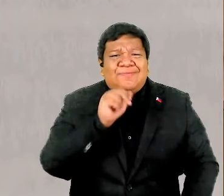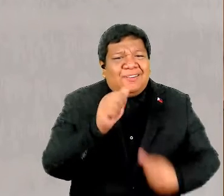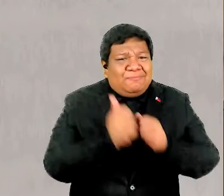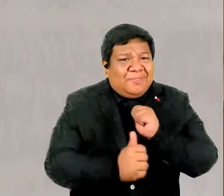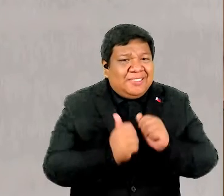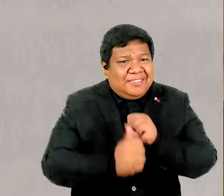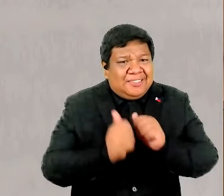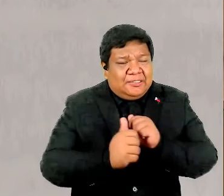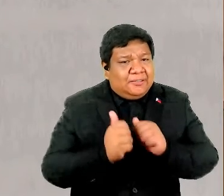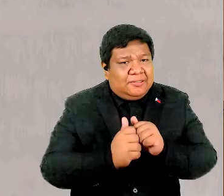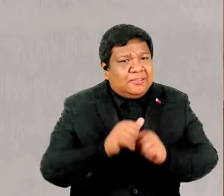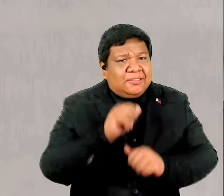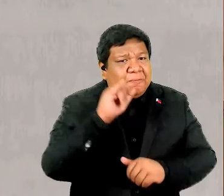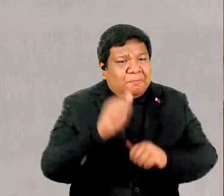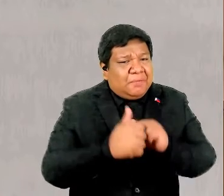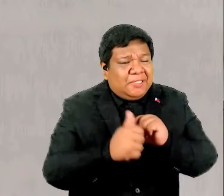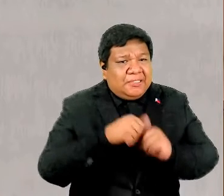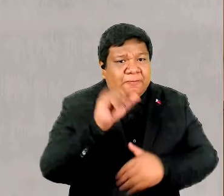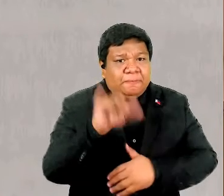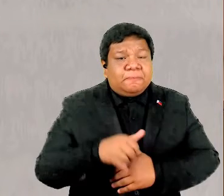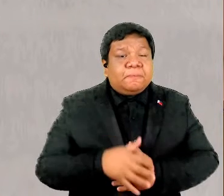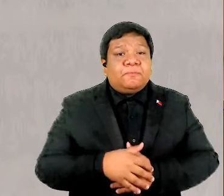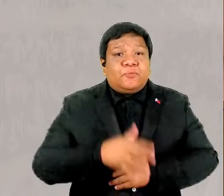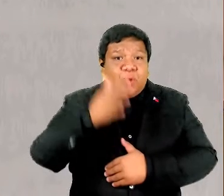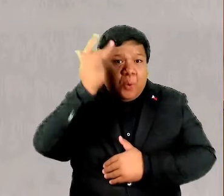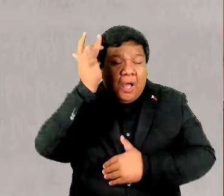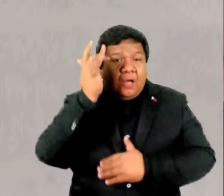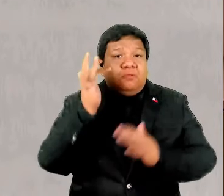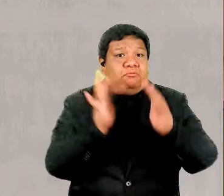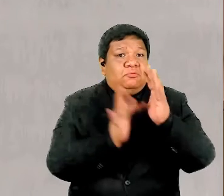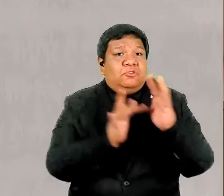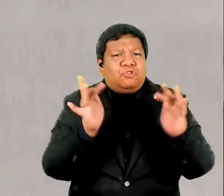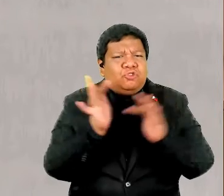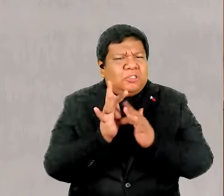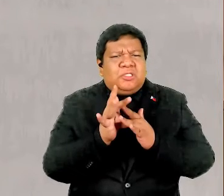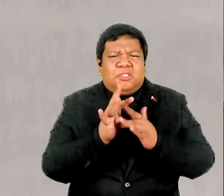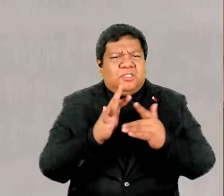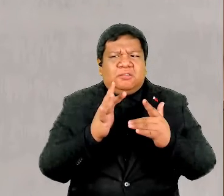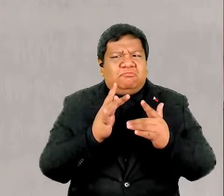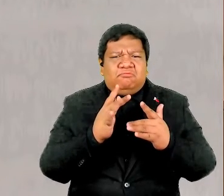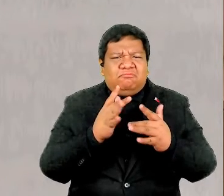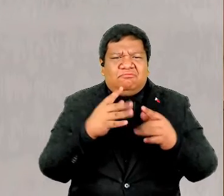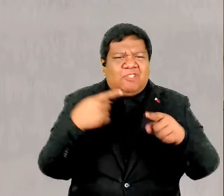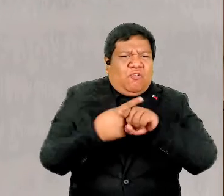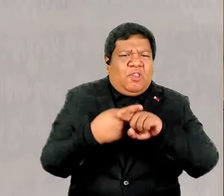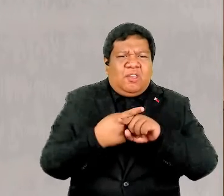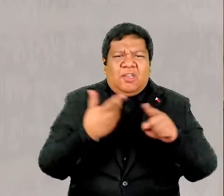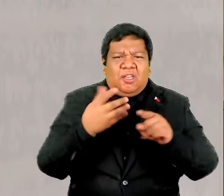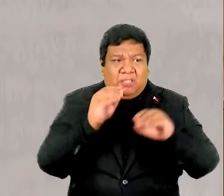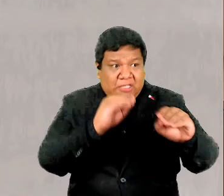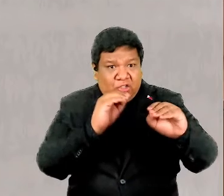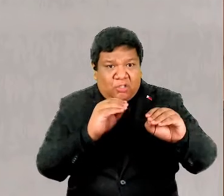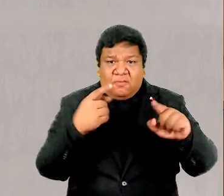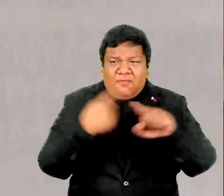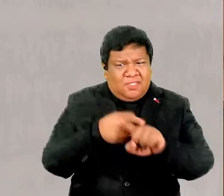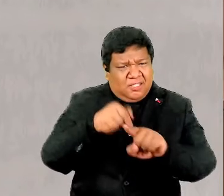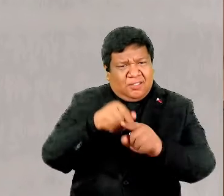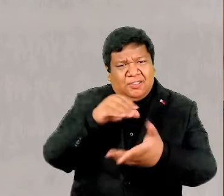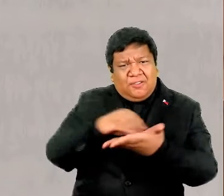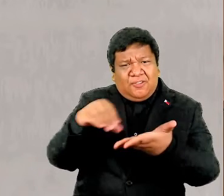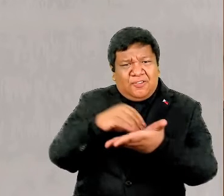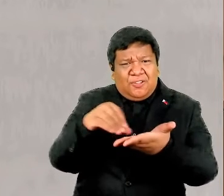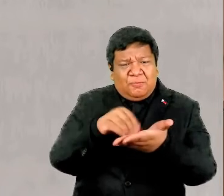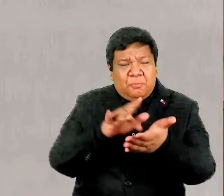material possessions. Hindi po ito ang tinuro ni Jesus because that would be contrary to the whole counsel of the